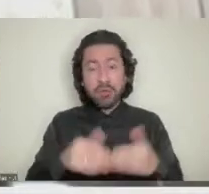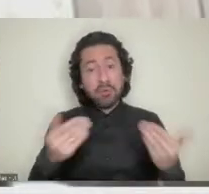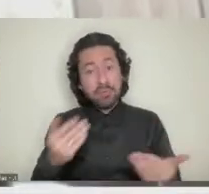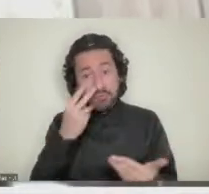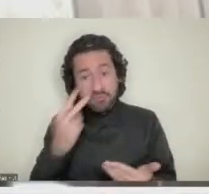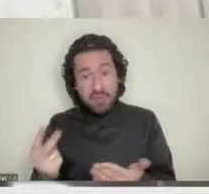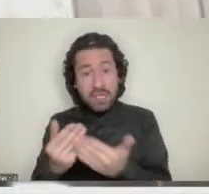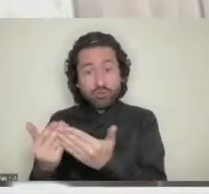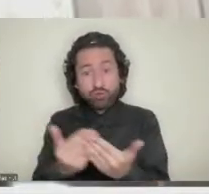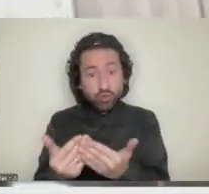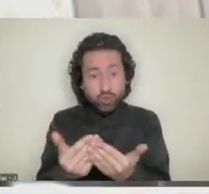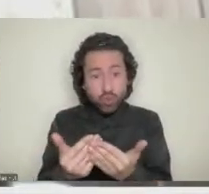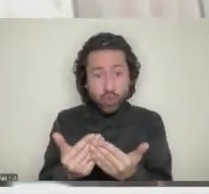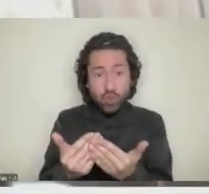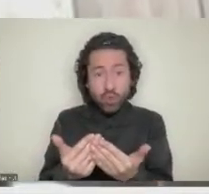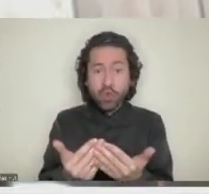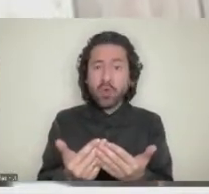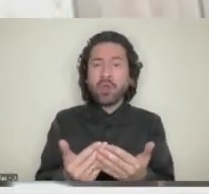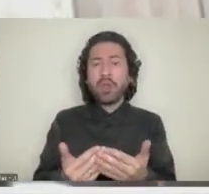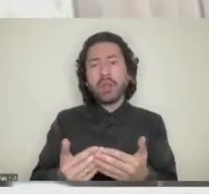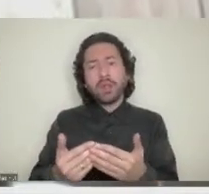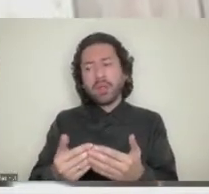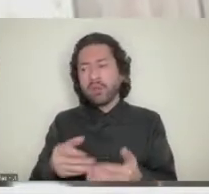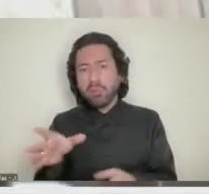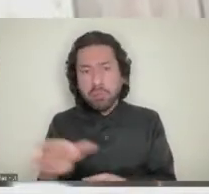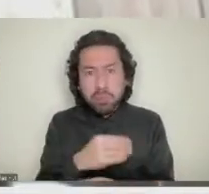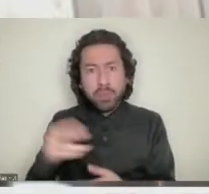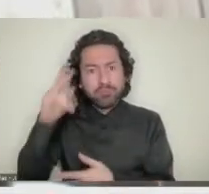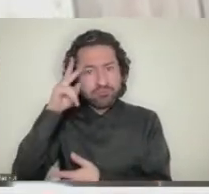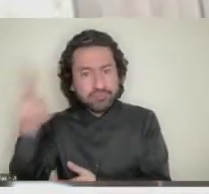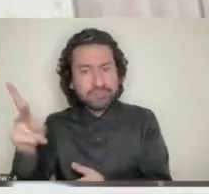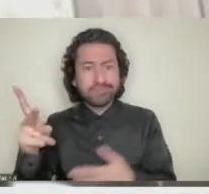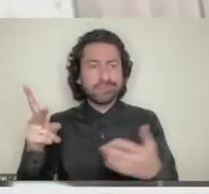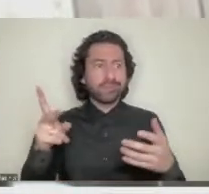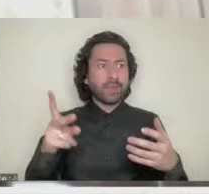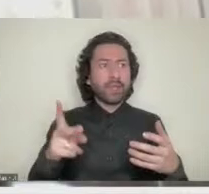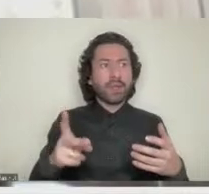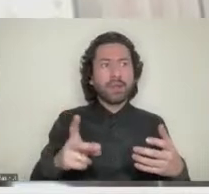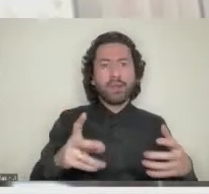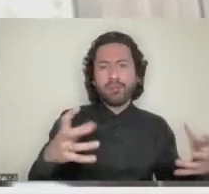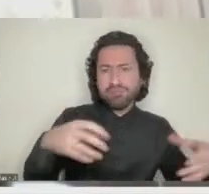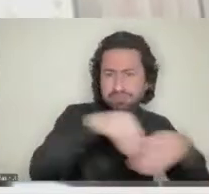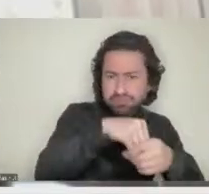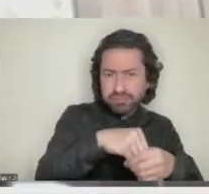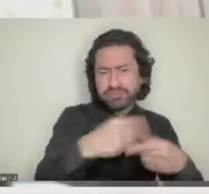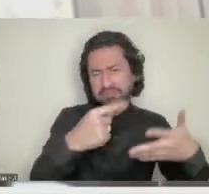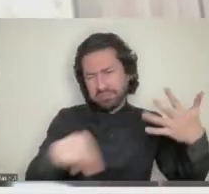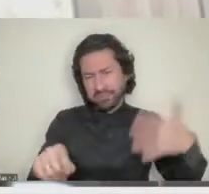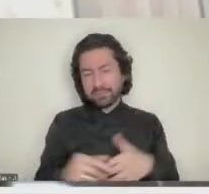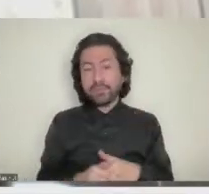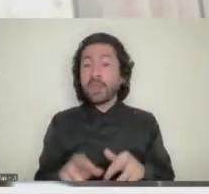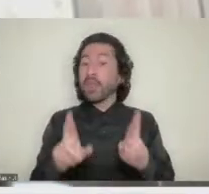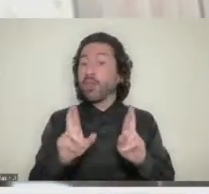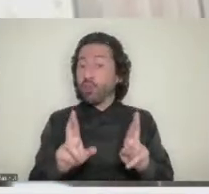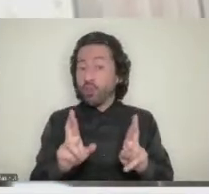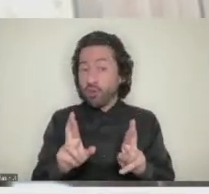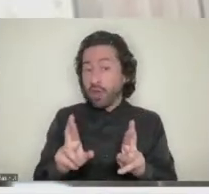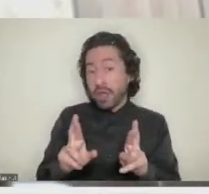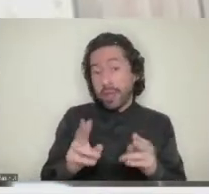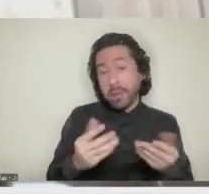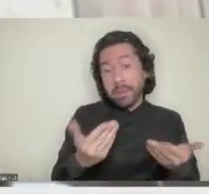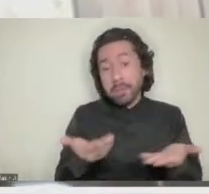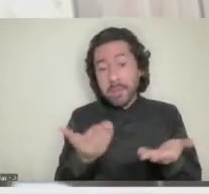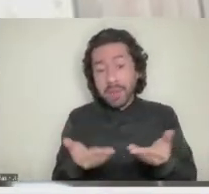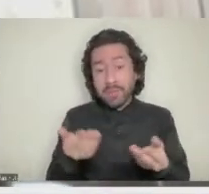by educational policy. The type of schools, is it multi-grade, is it indigenous, non-indigenous, and